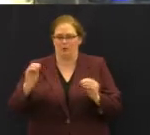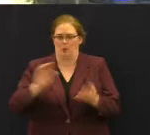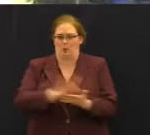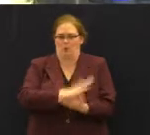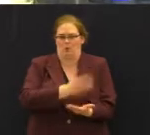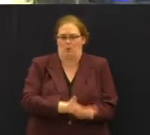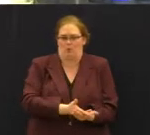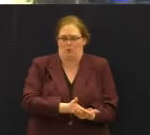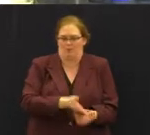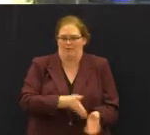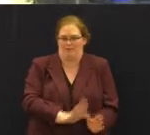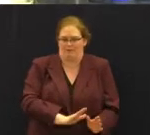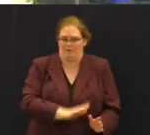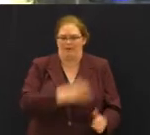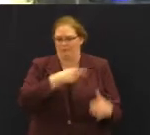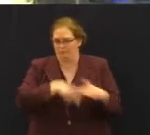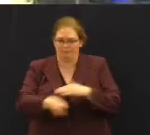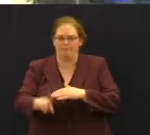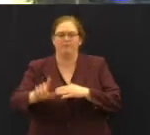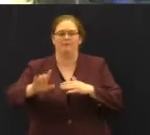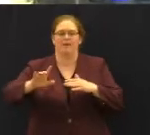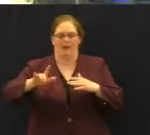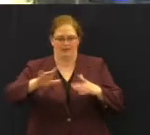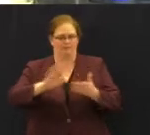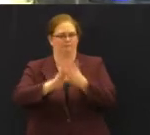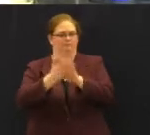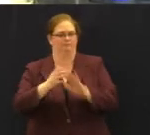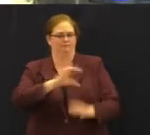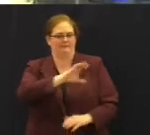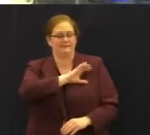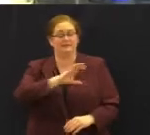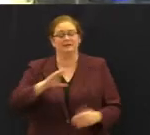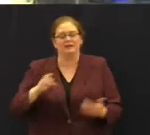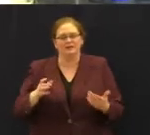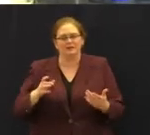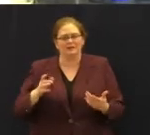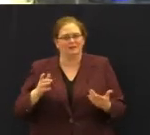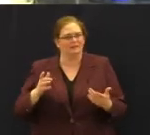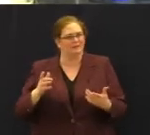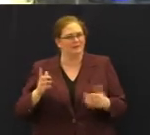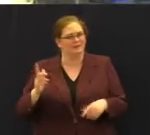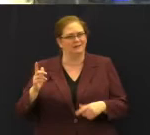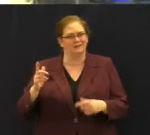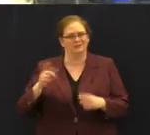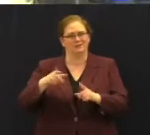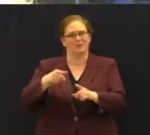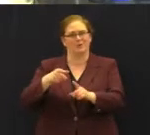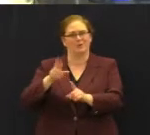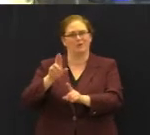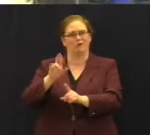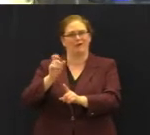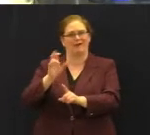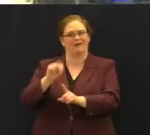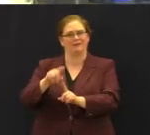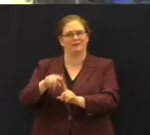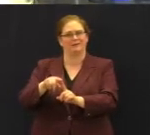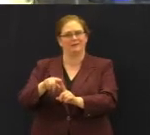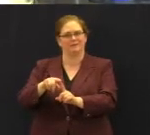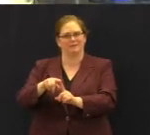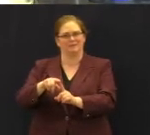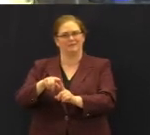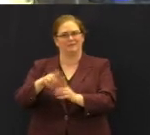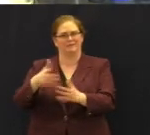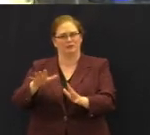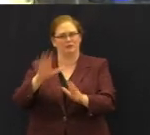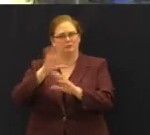citizens. And, how long, it's been 20, 40 years since that has passed.